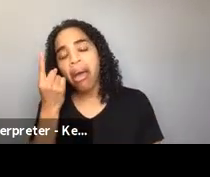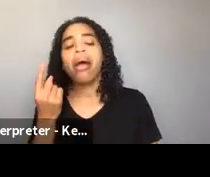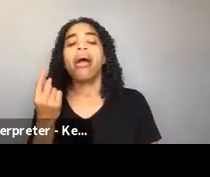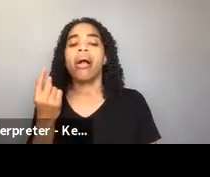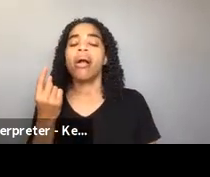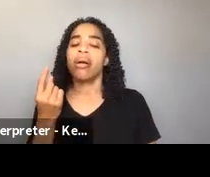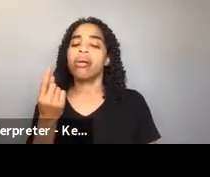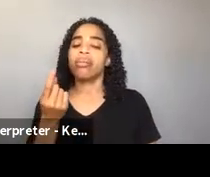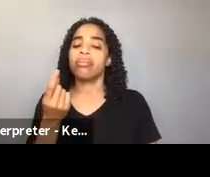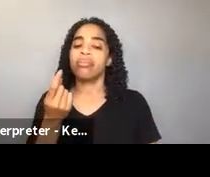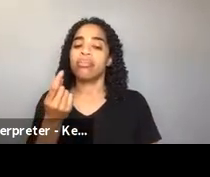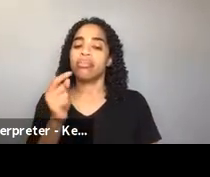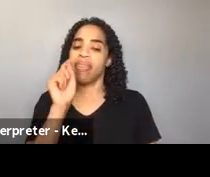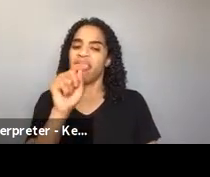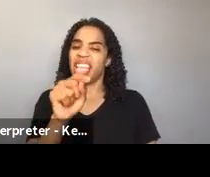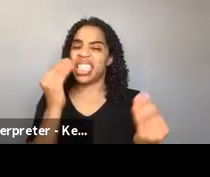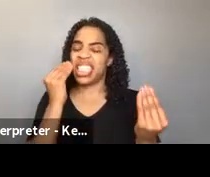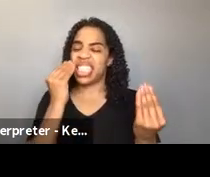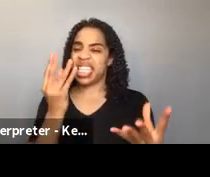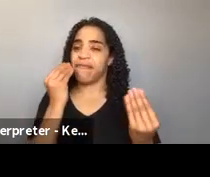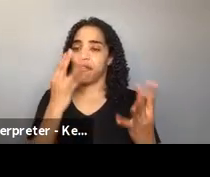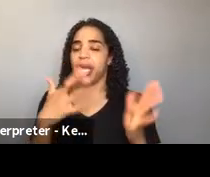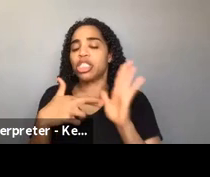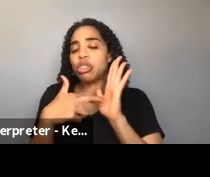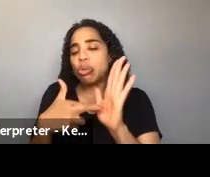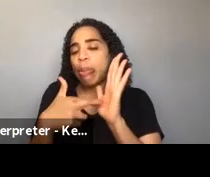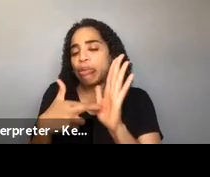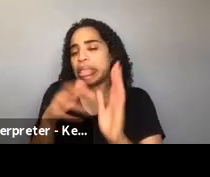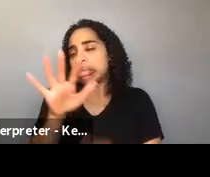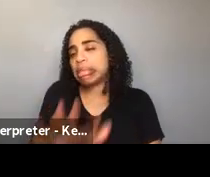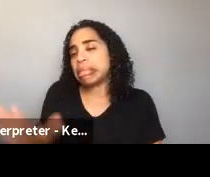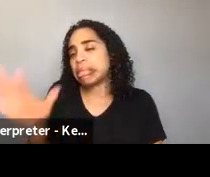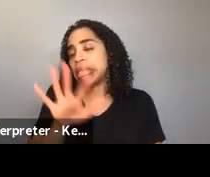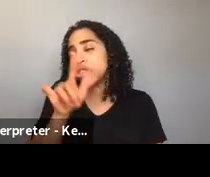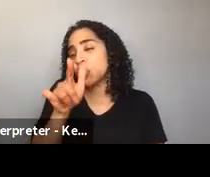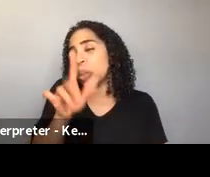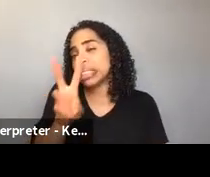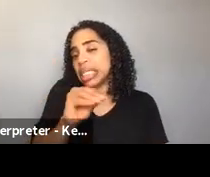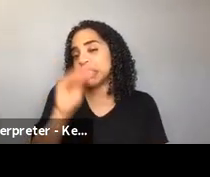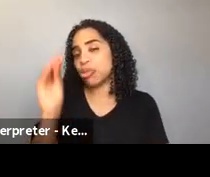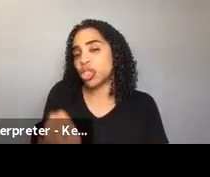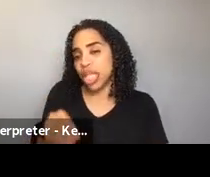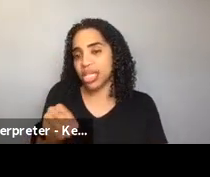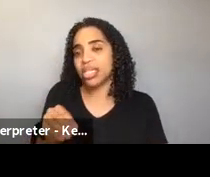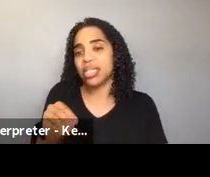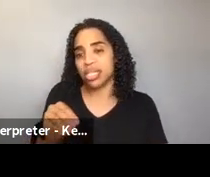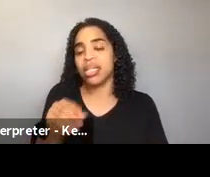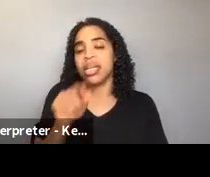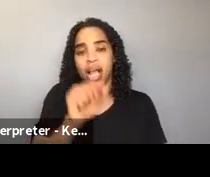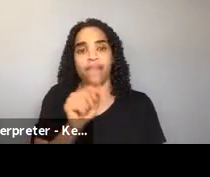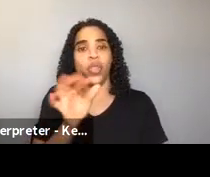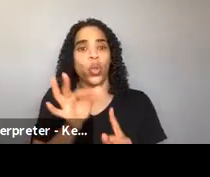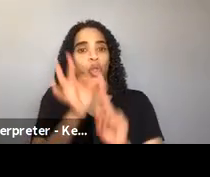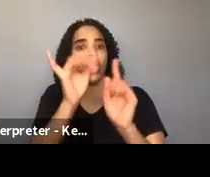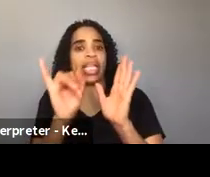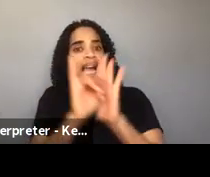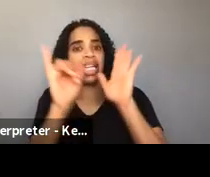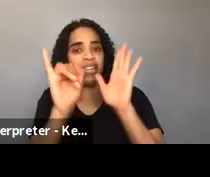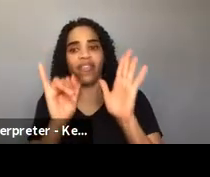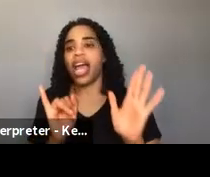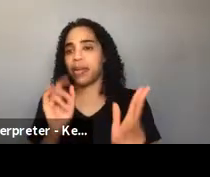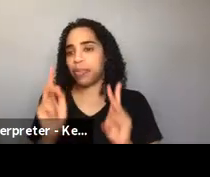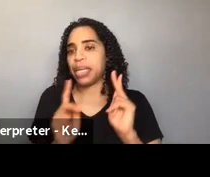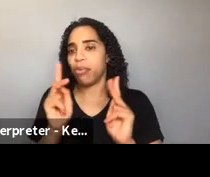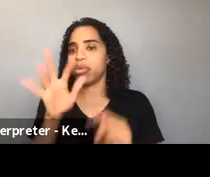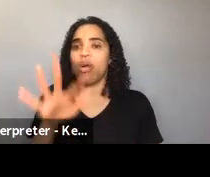the information represents only about 26% of the uniquely identified individuals served